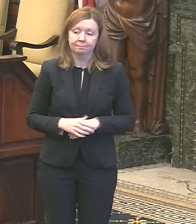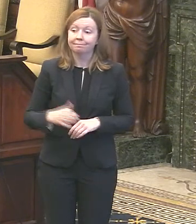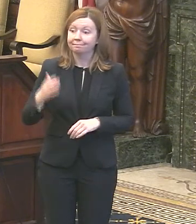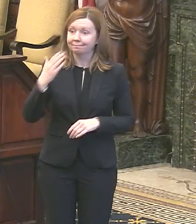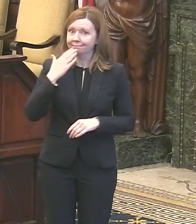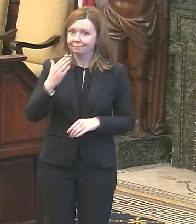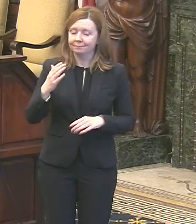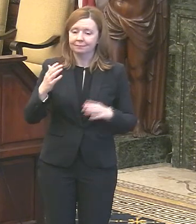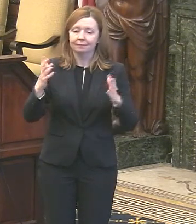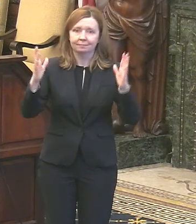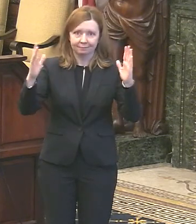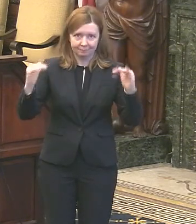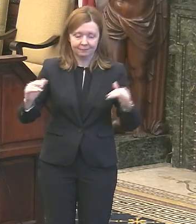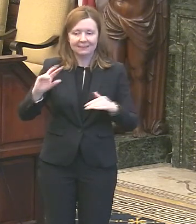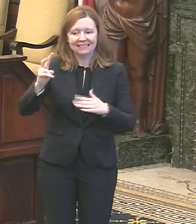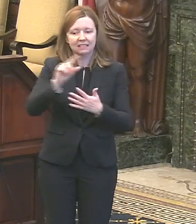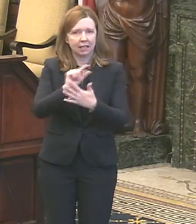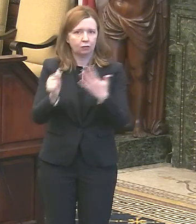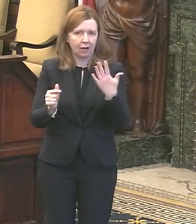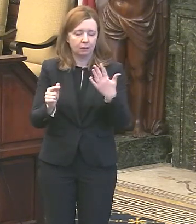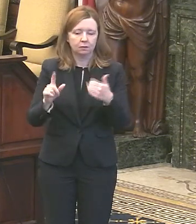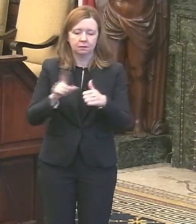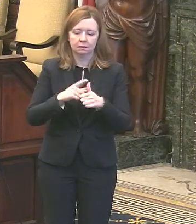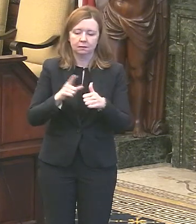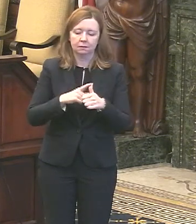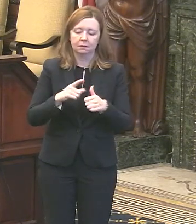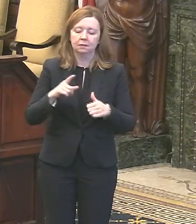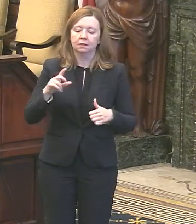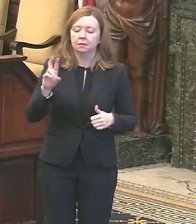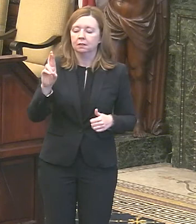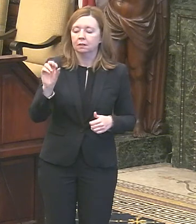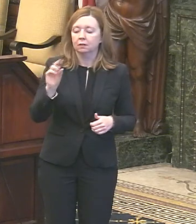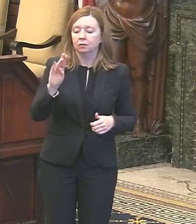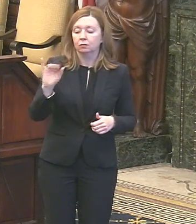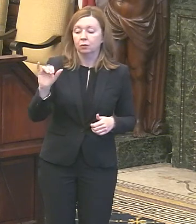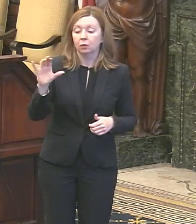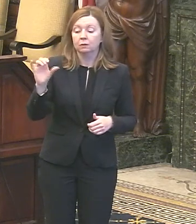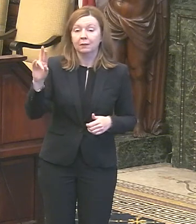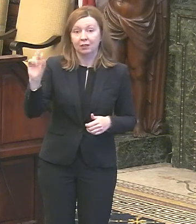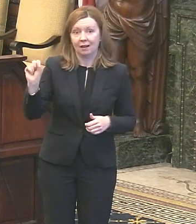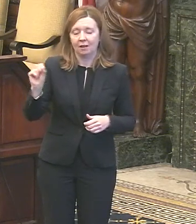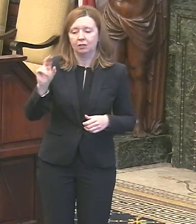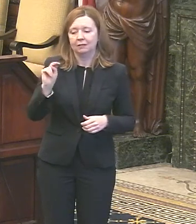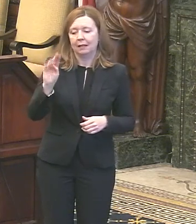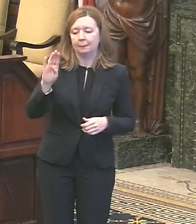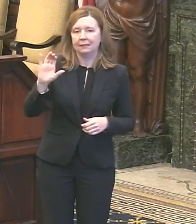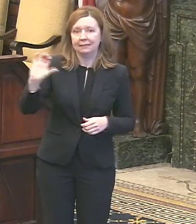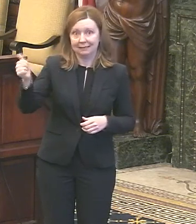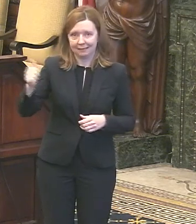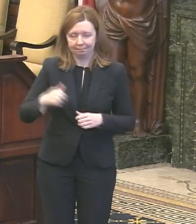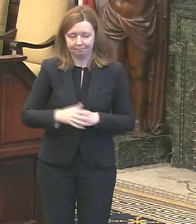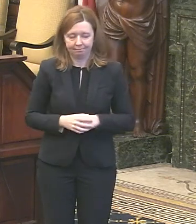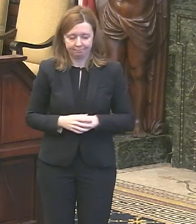Thank you. So for this second round, we will first go to Rosemary Connors of NBC 10.